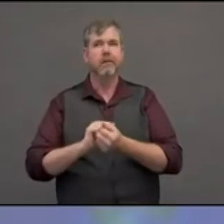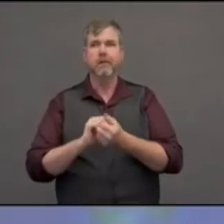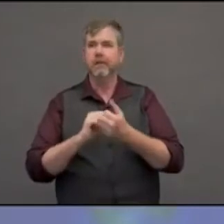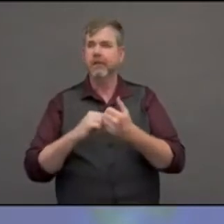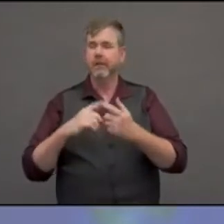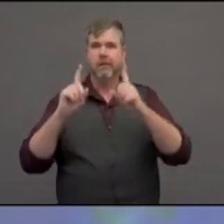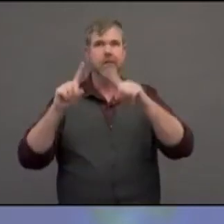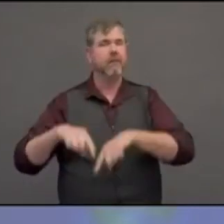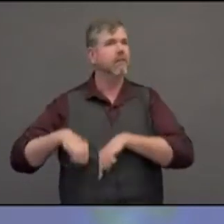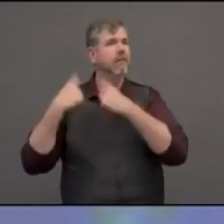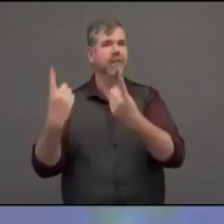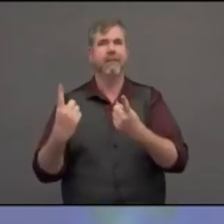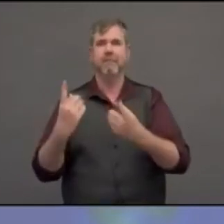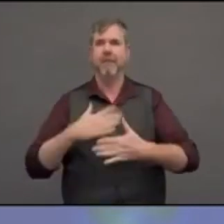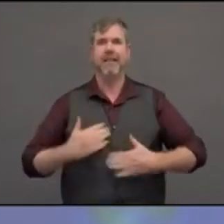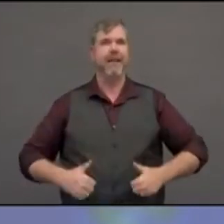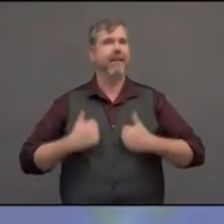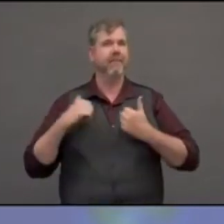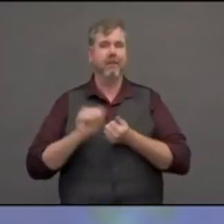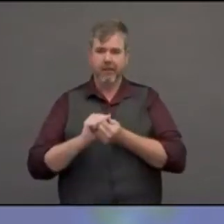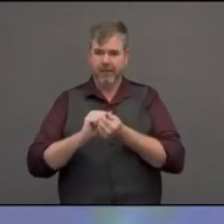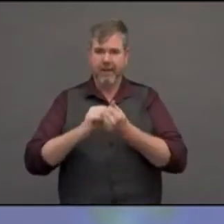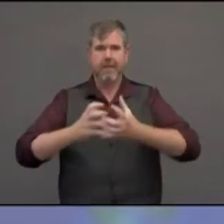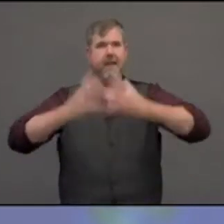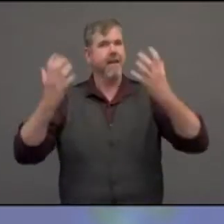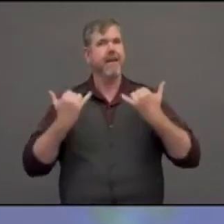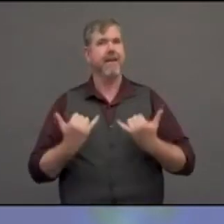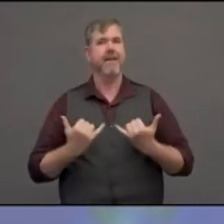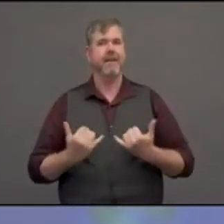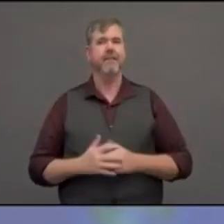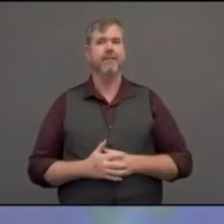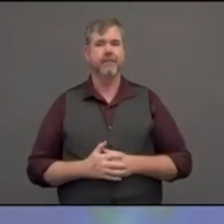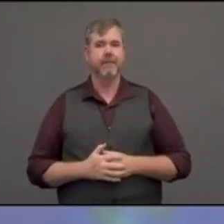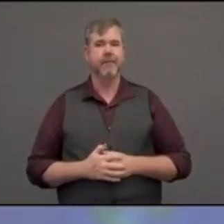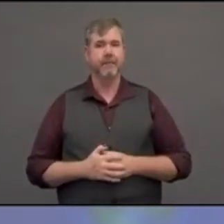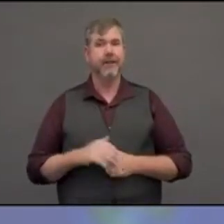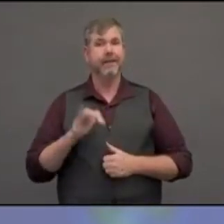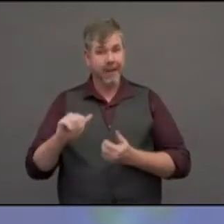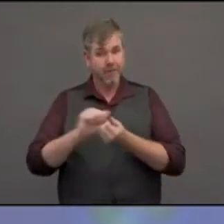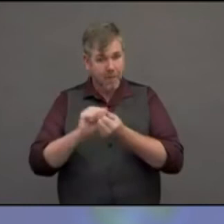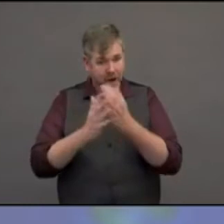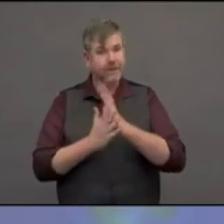way to do it, and it really could save your life, because it